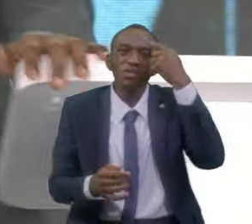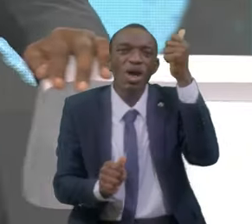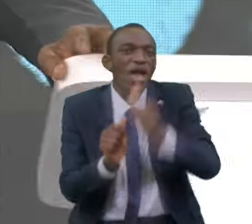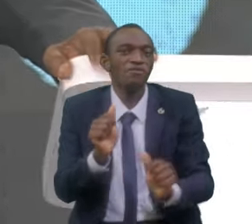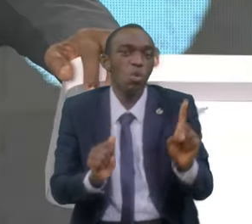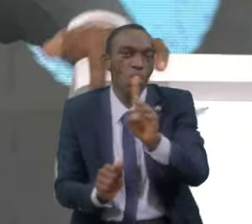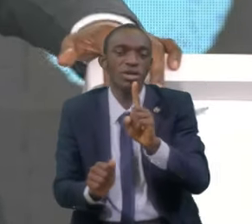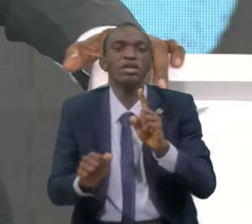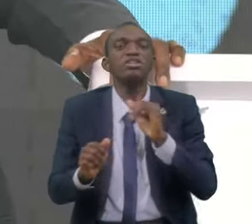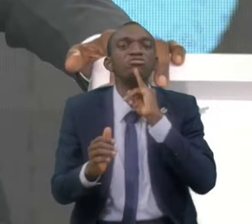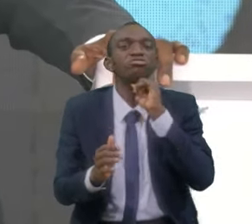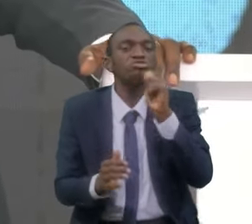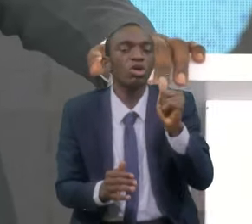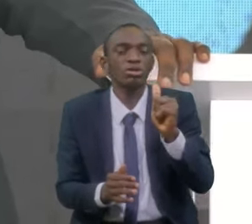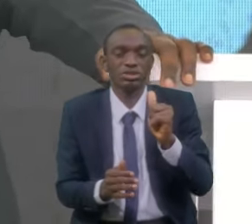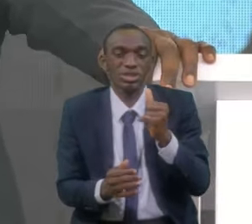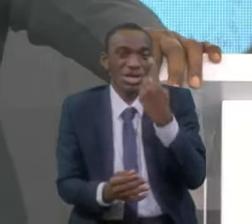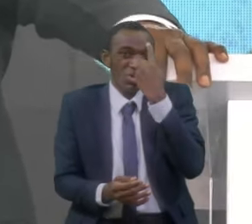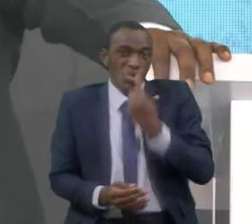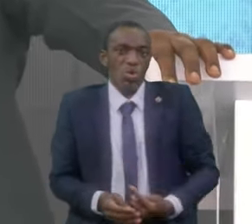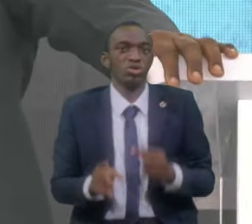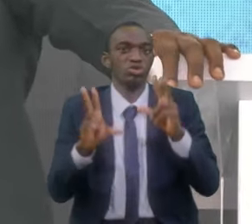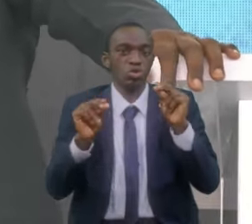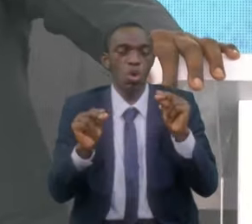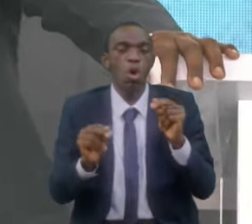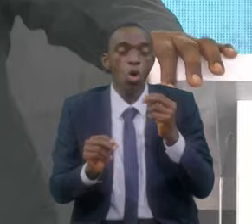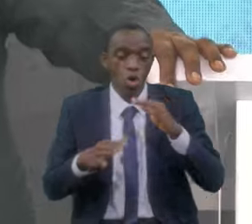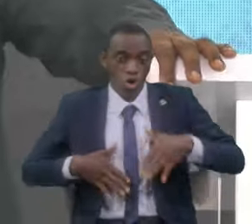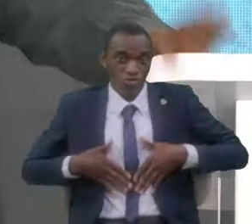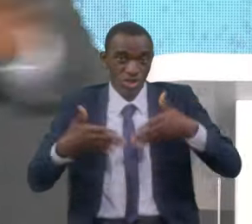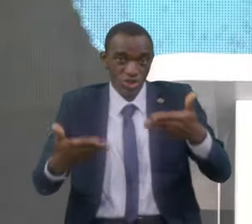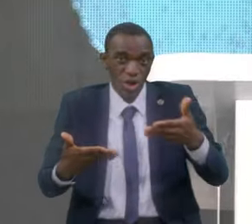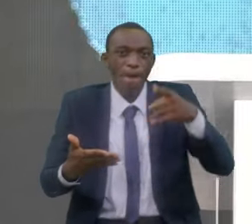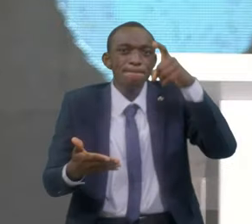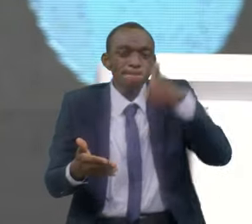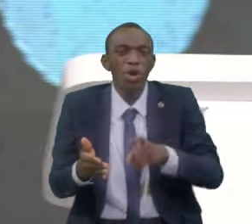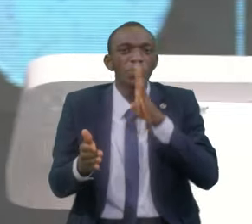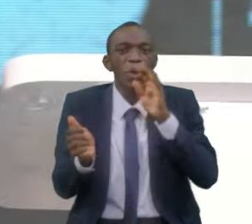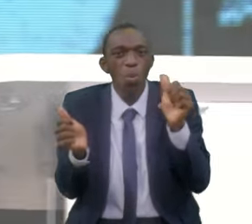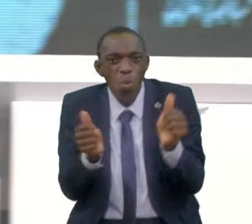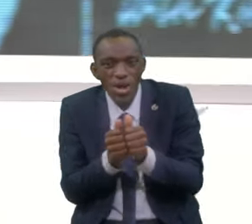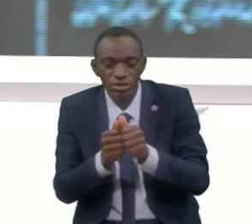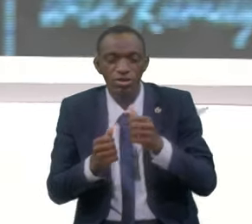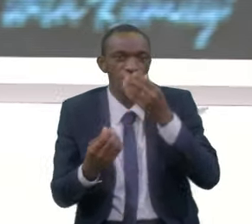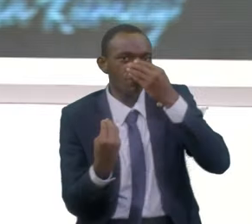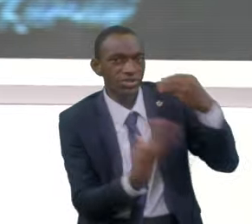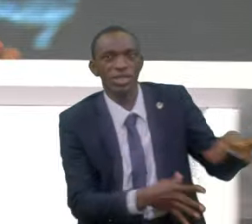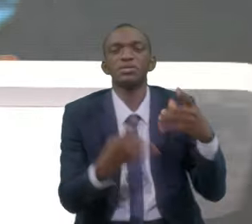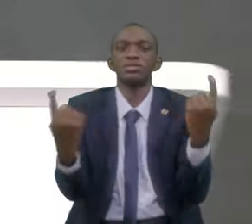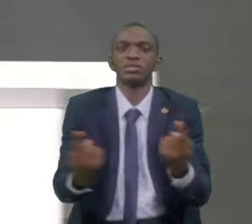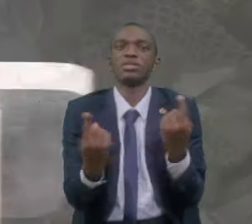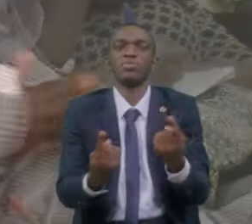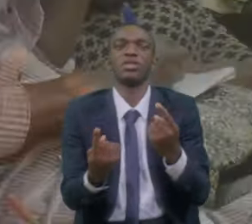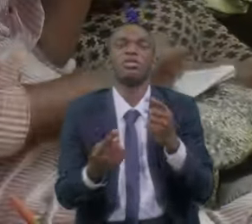The confession must be followed by forsaking the sin. Look at Proverbs chapter 28,